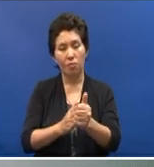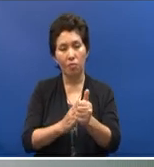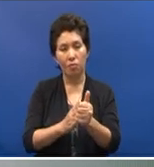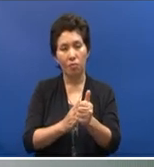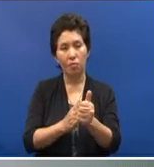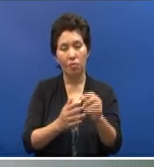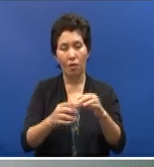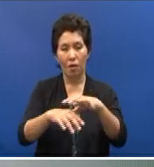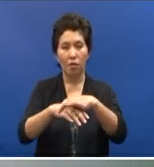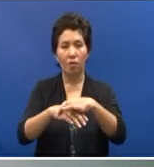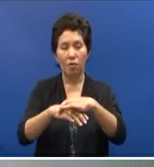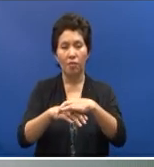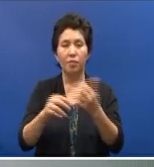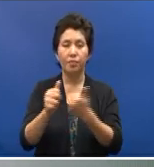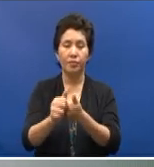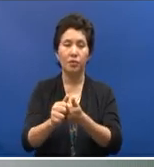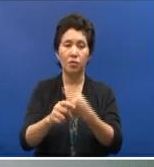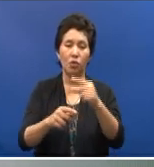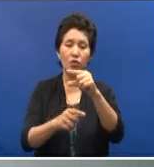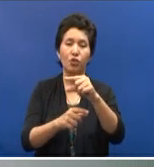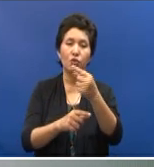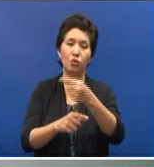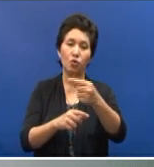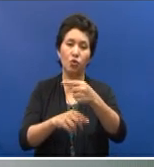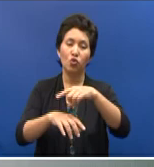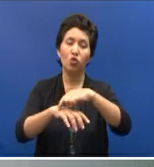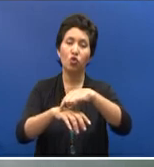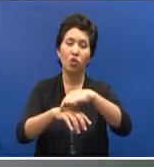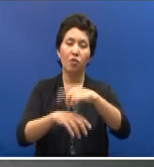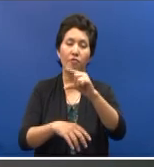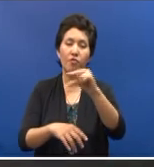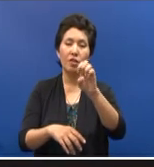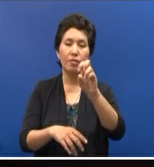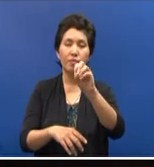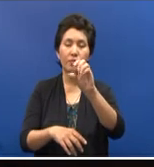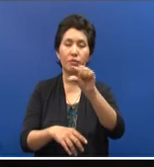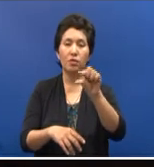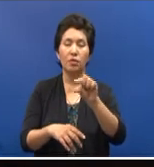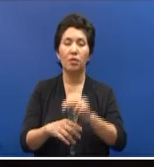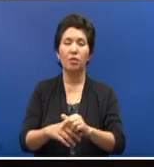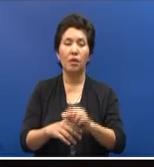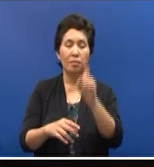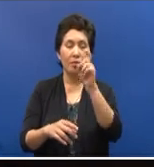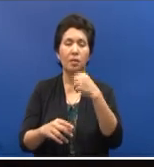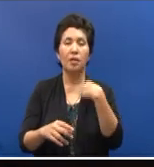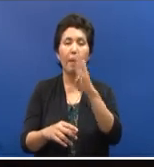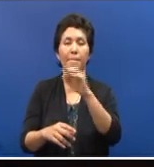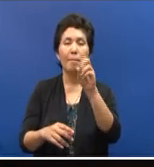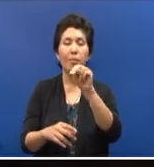its geographical jurisdiction. So meaning that there must be the specific boundaries of the